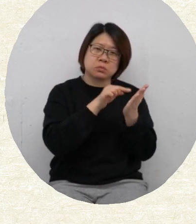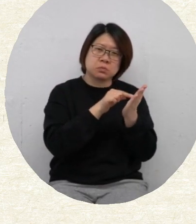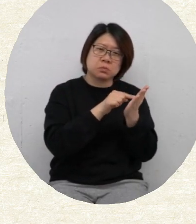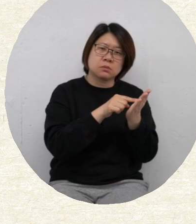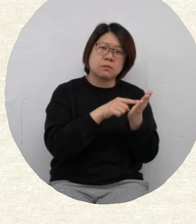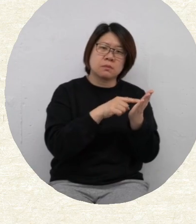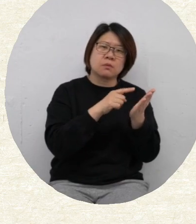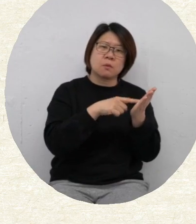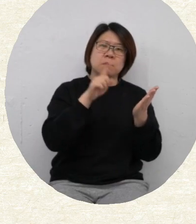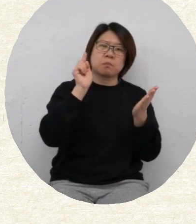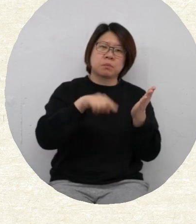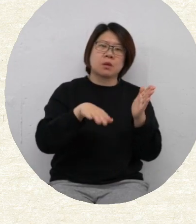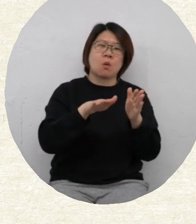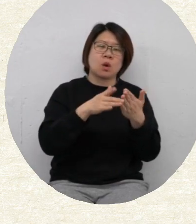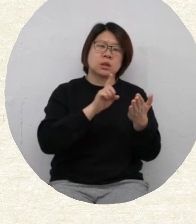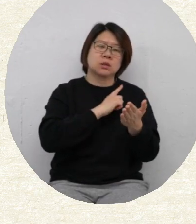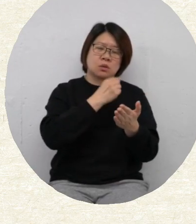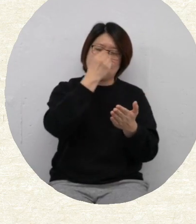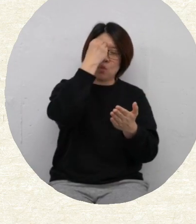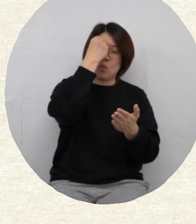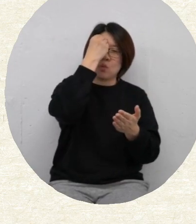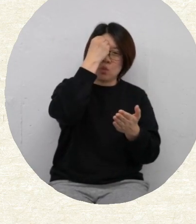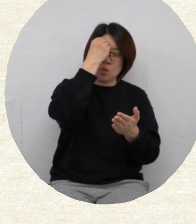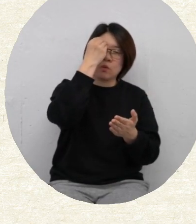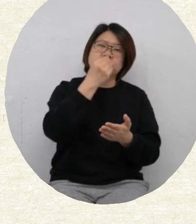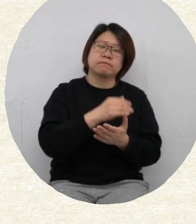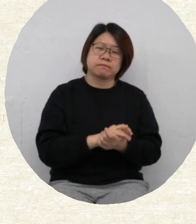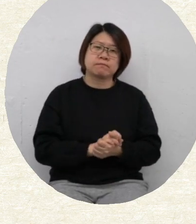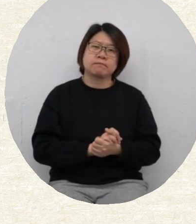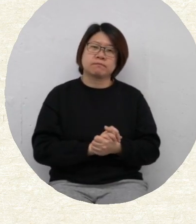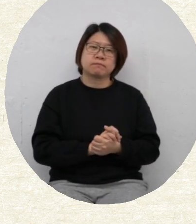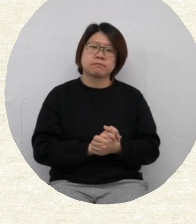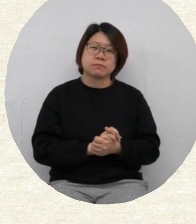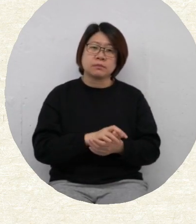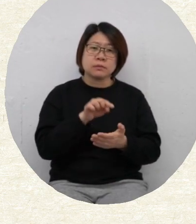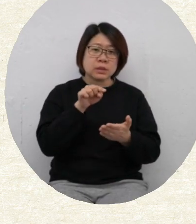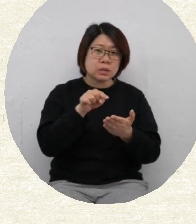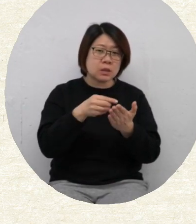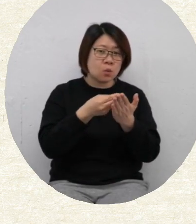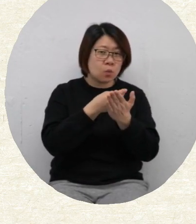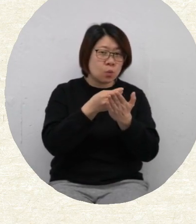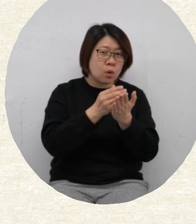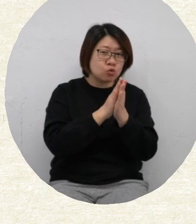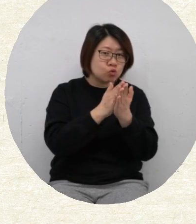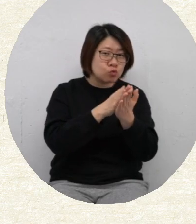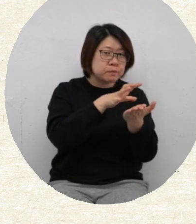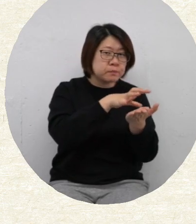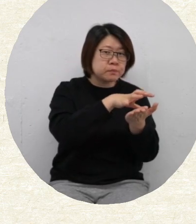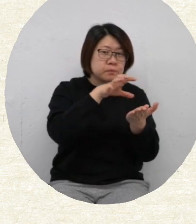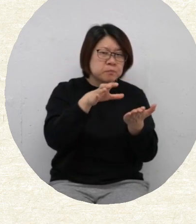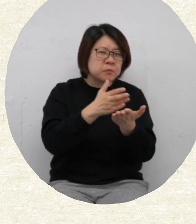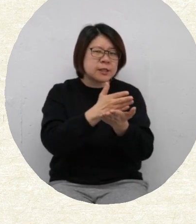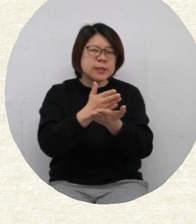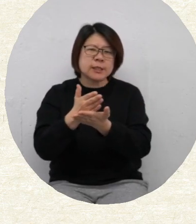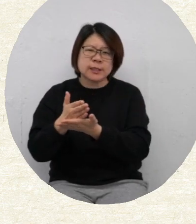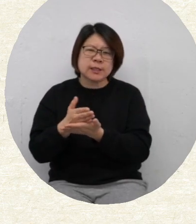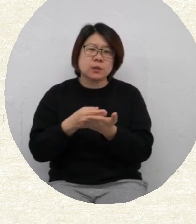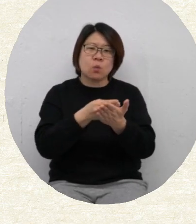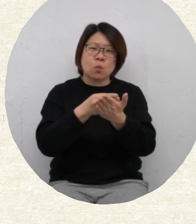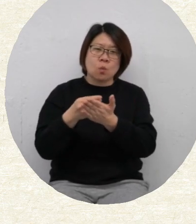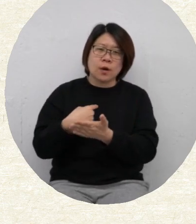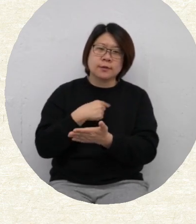Yeah. So that's something that after I got exposed to the Mustard Seed Garden Manual of Painting and those